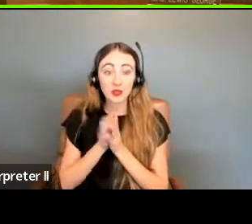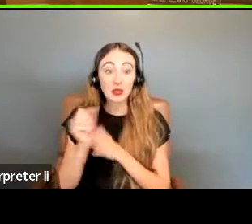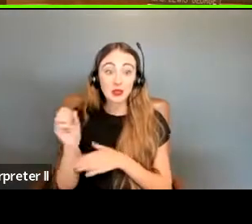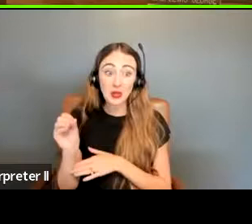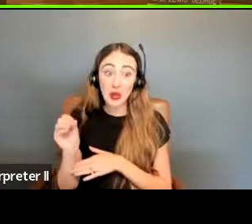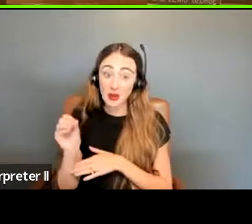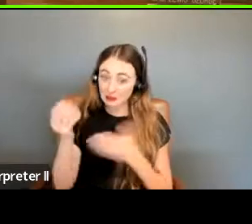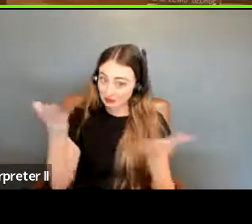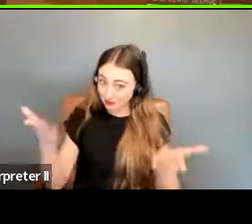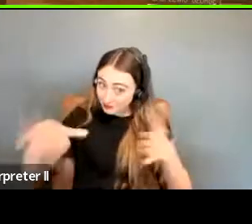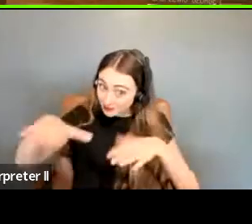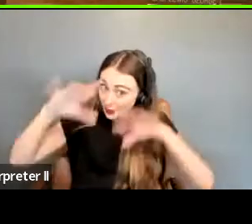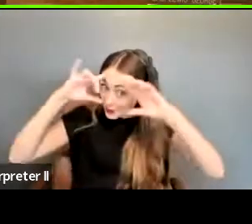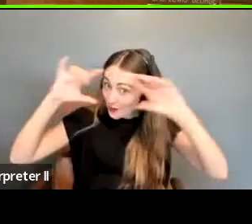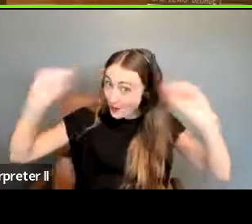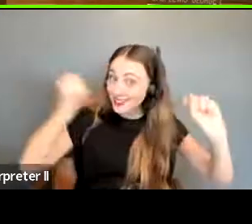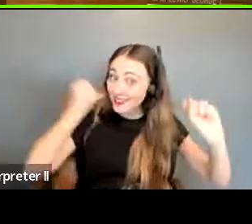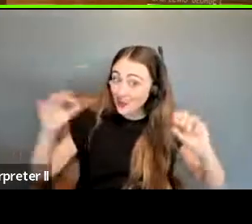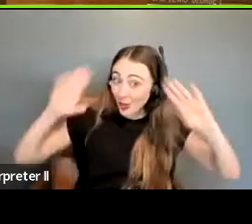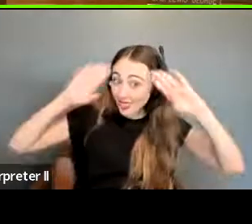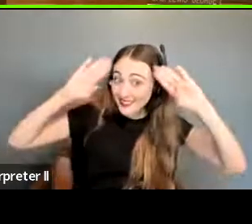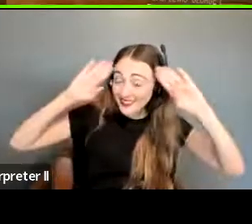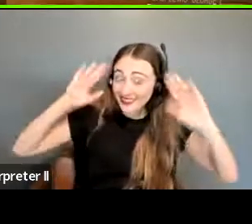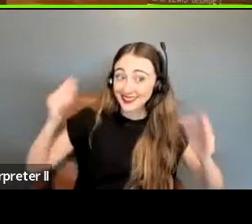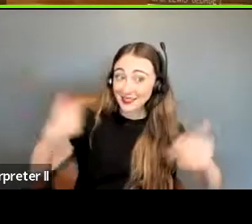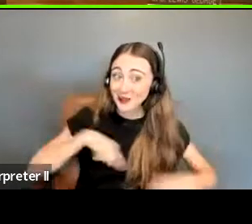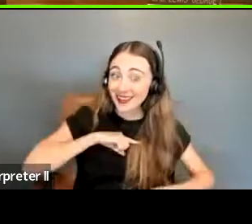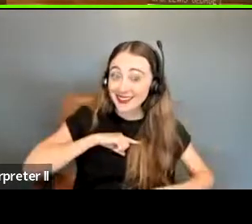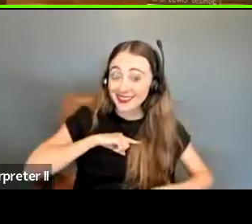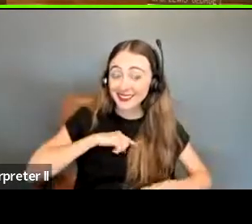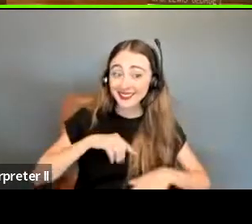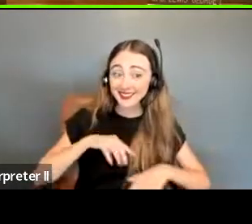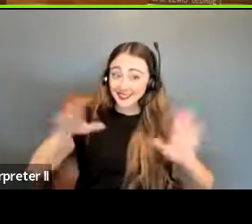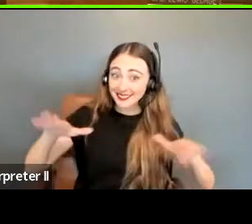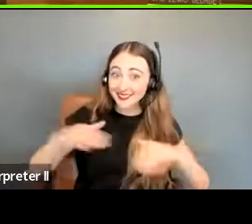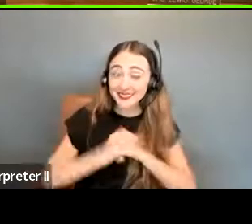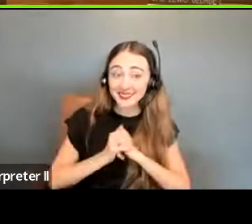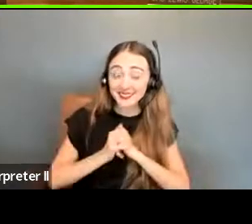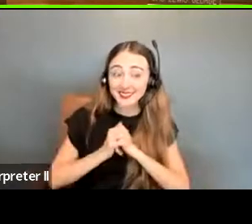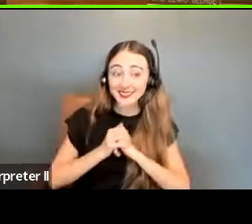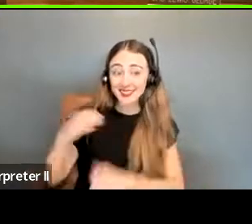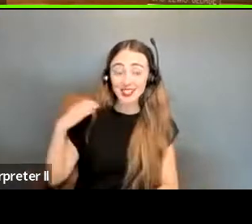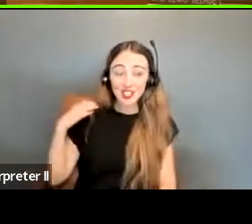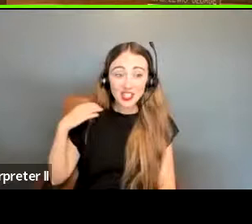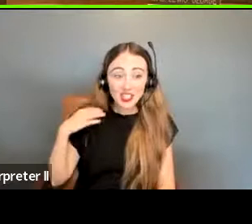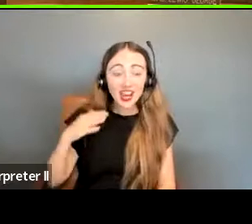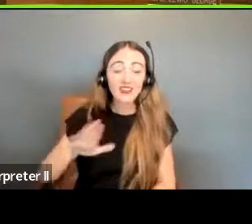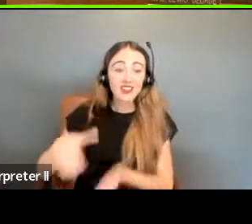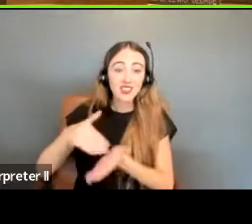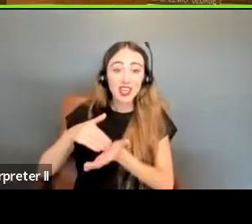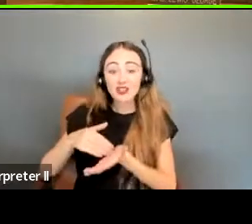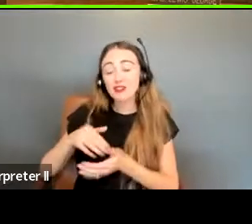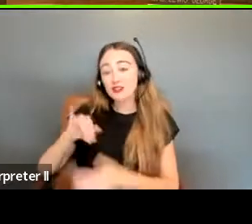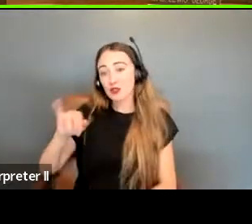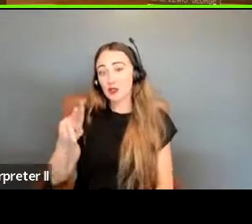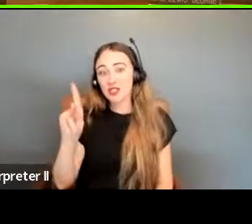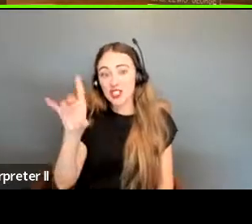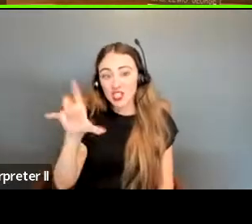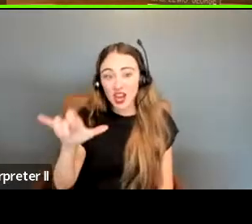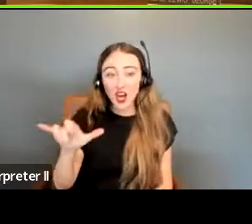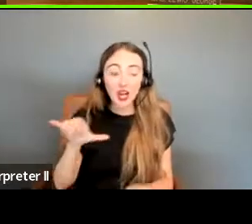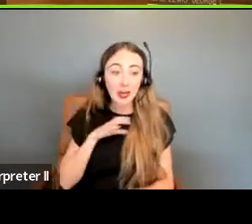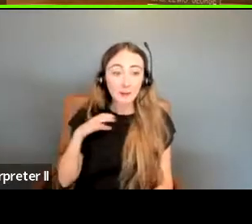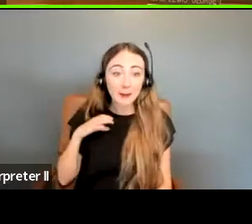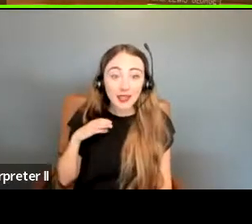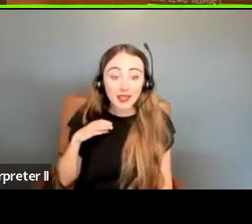So, Mr. President, if you're listening, to the chair of the Senate Judiciary Committee,